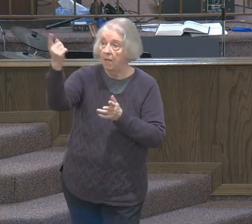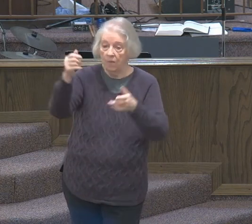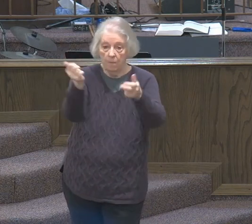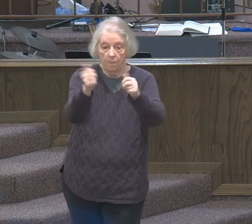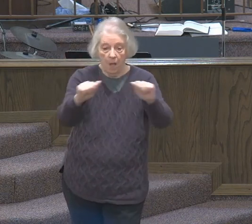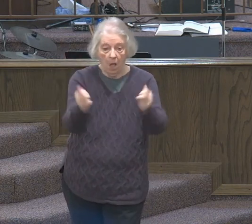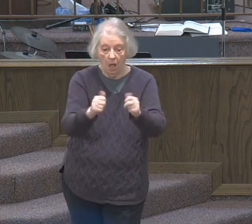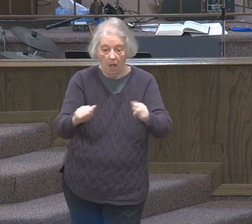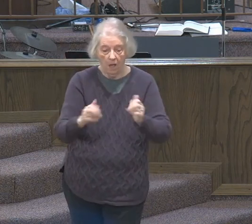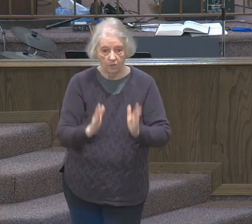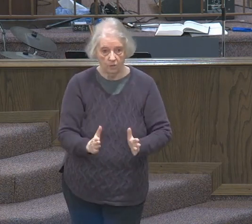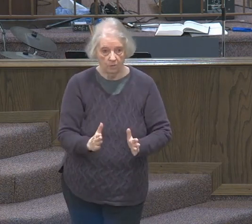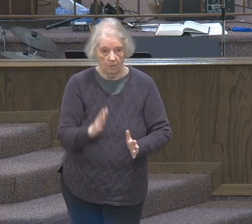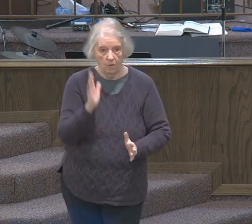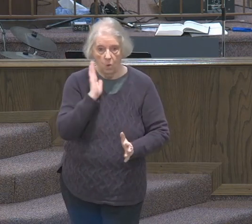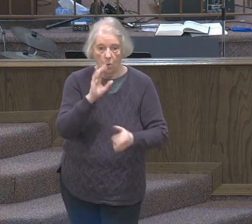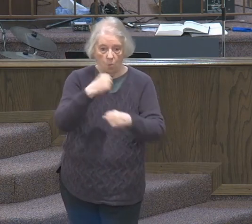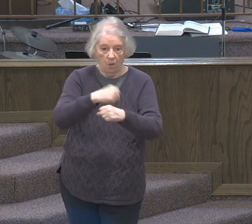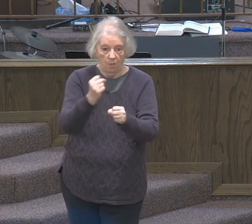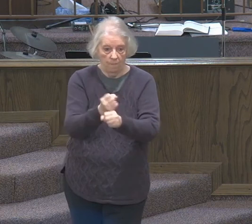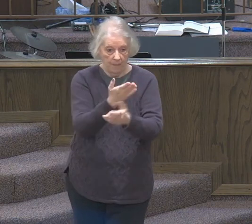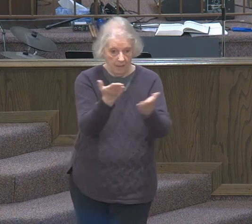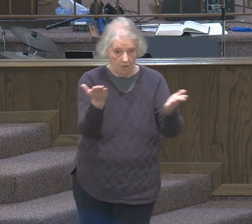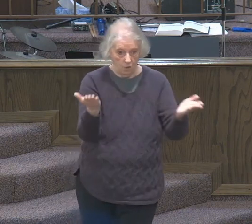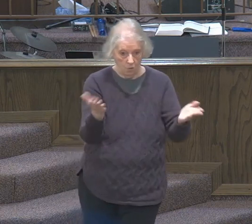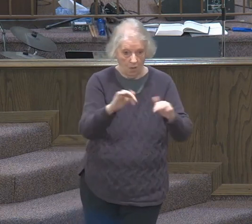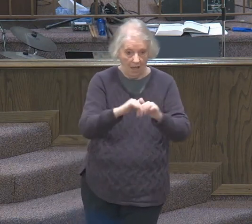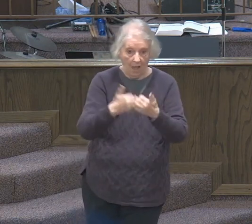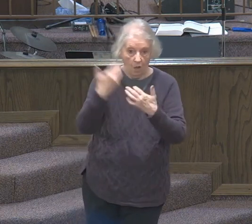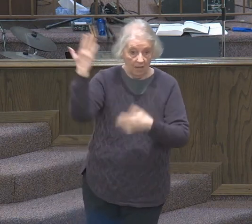the vessel and begins to remold it.